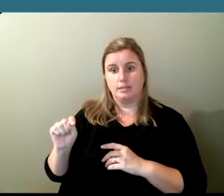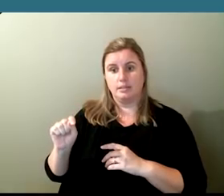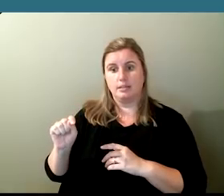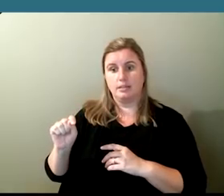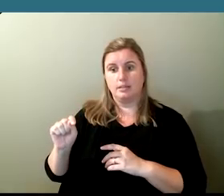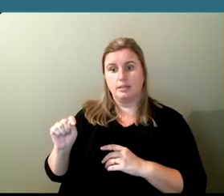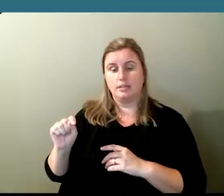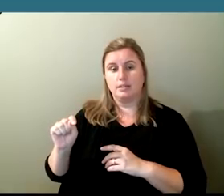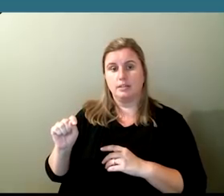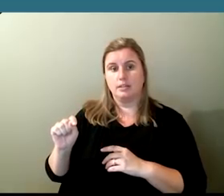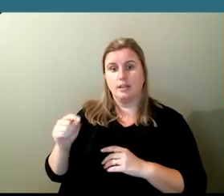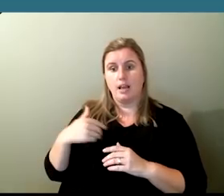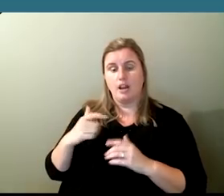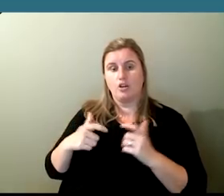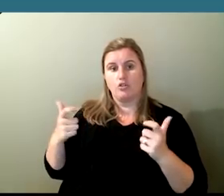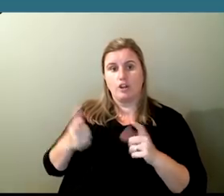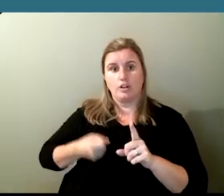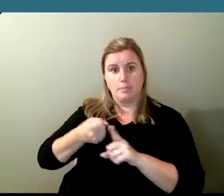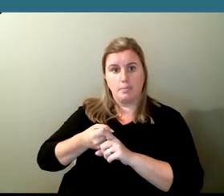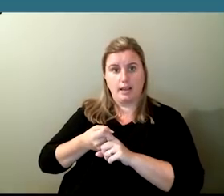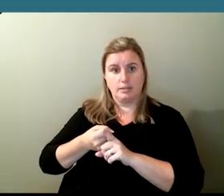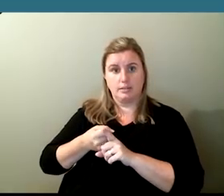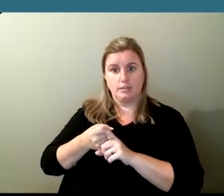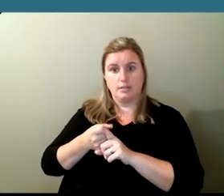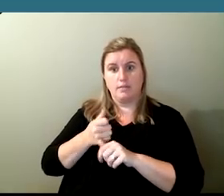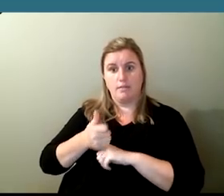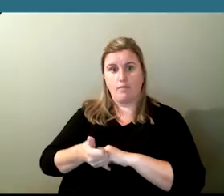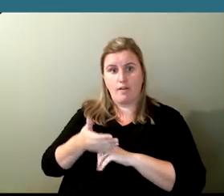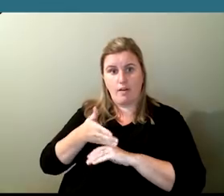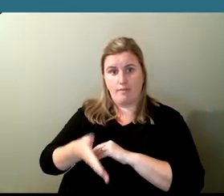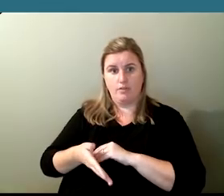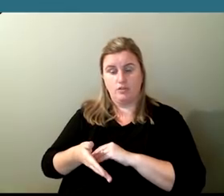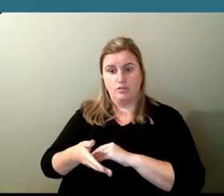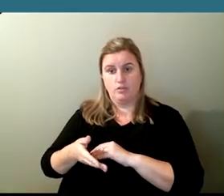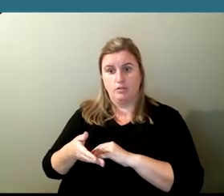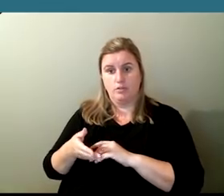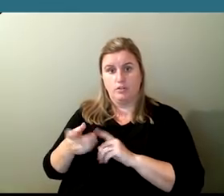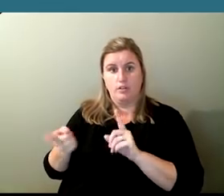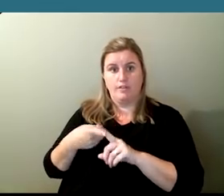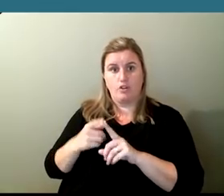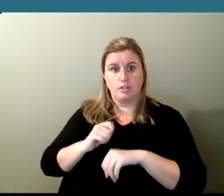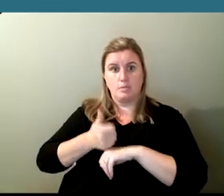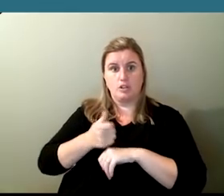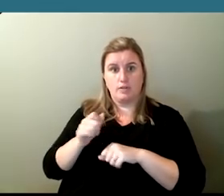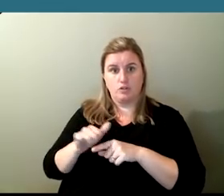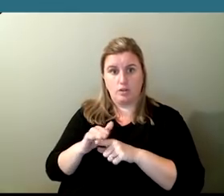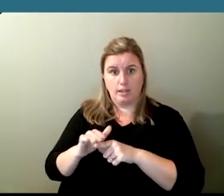a greater impact following first implementation of the training,